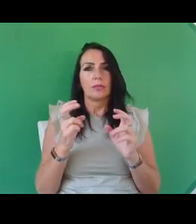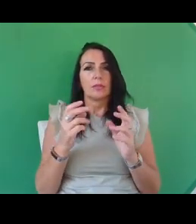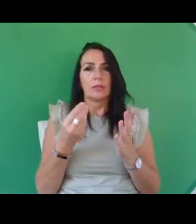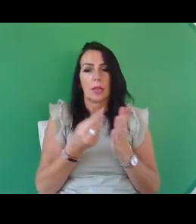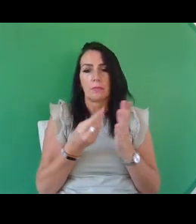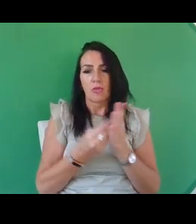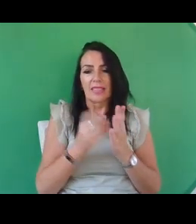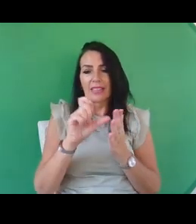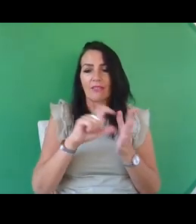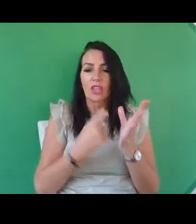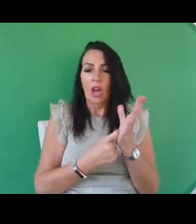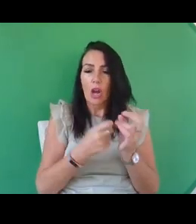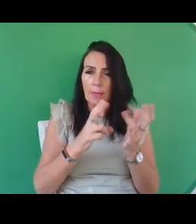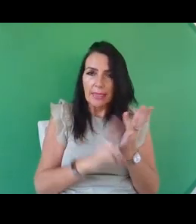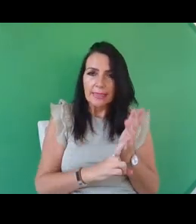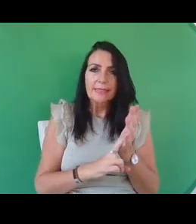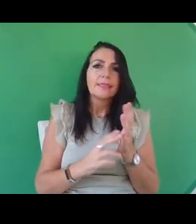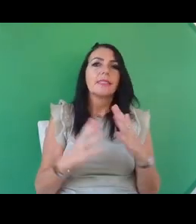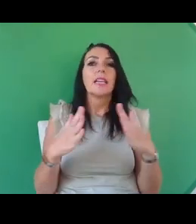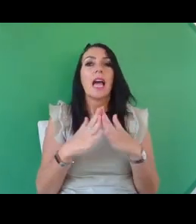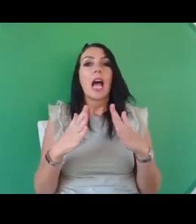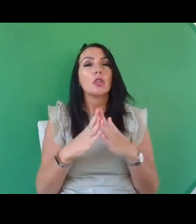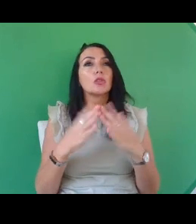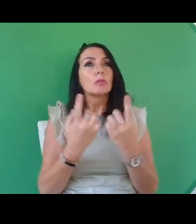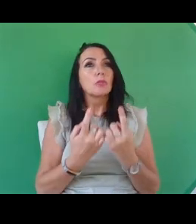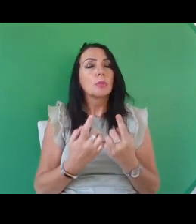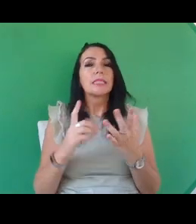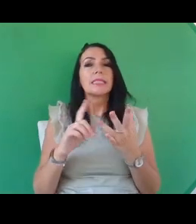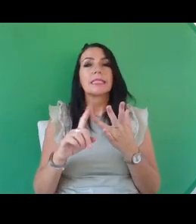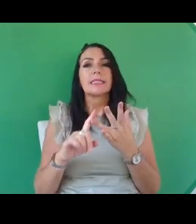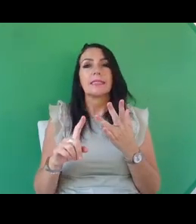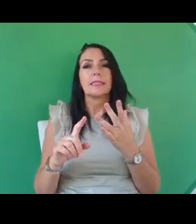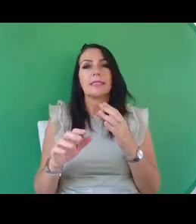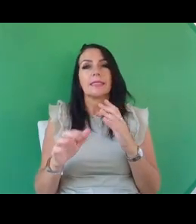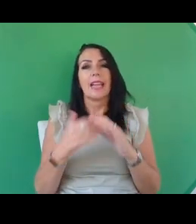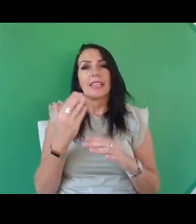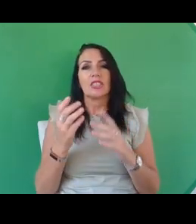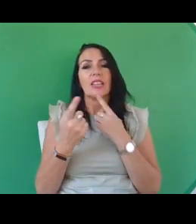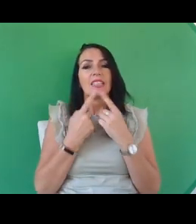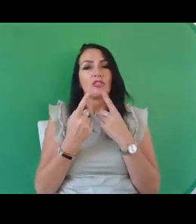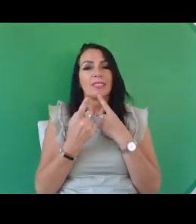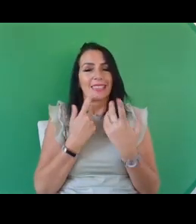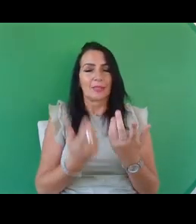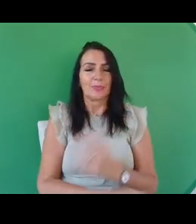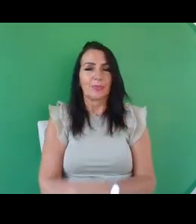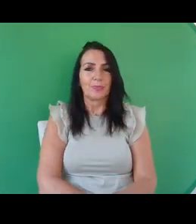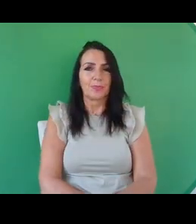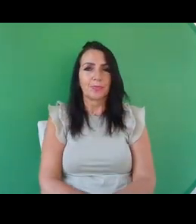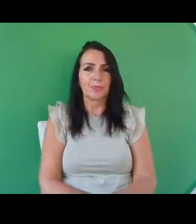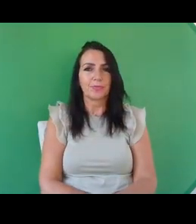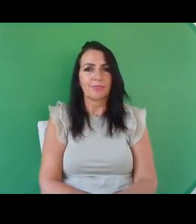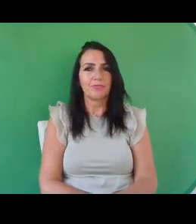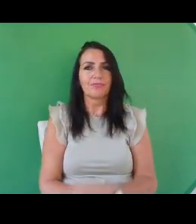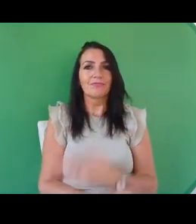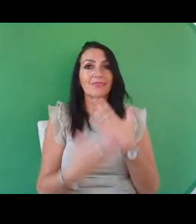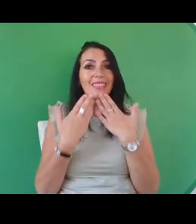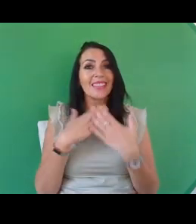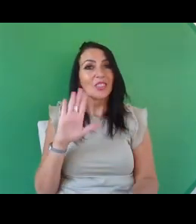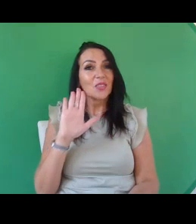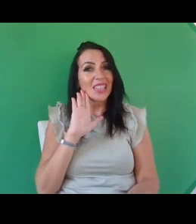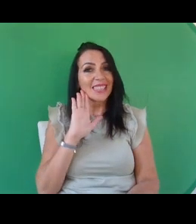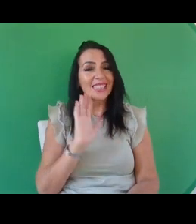carbon, housing stock property, and energy data to inform your retrofit strategies. So thanks for listening to this